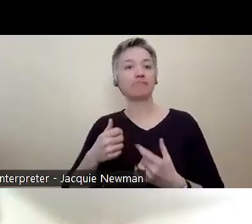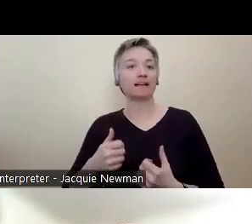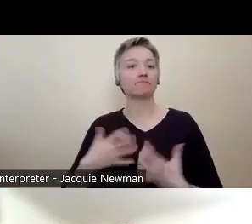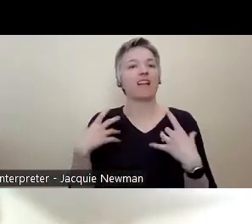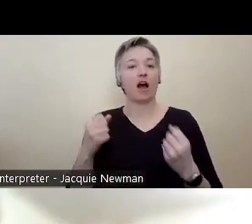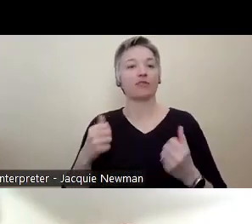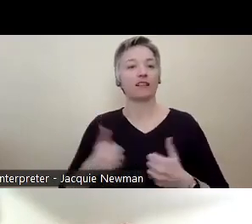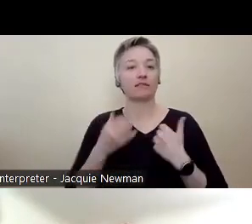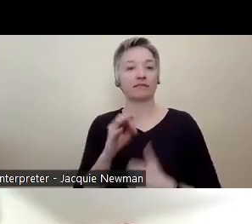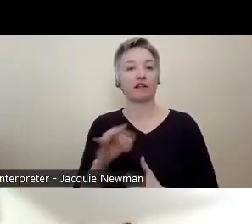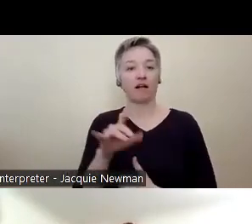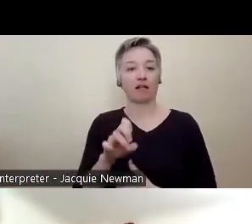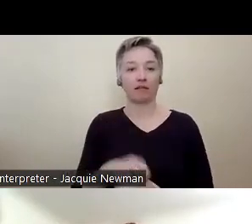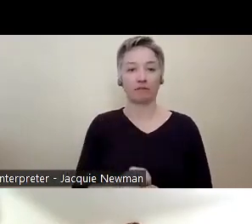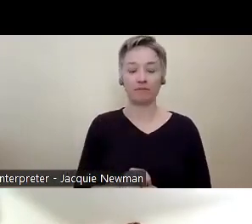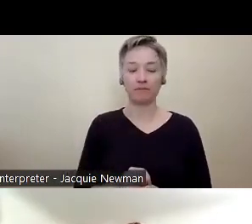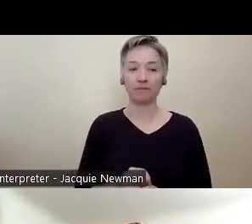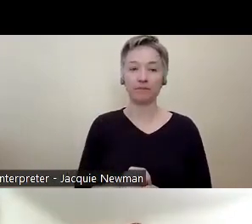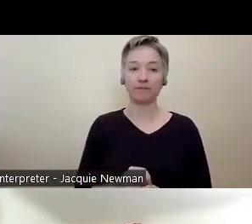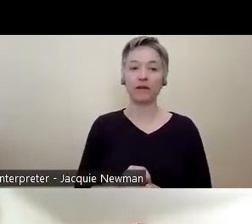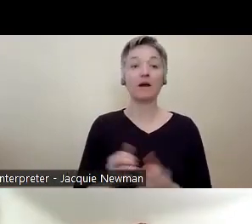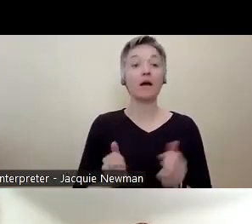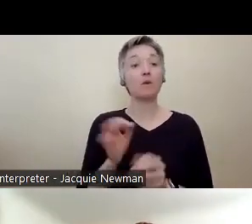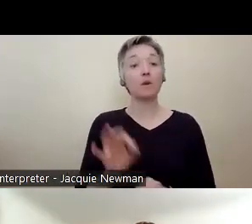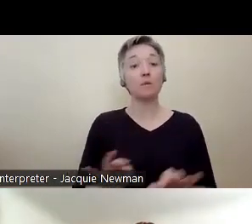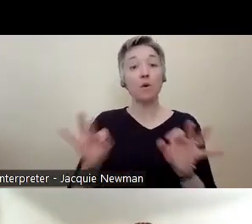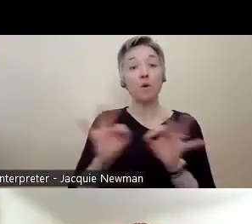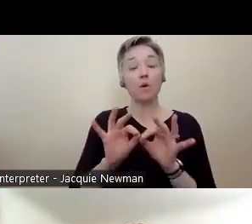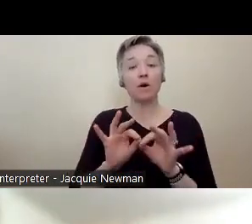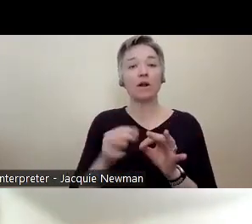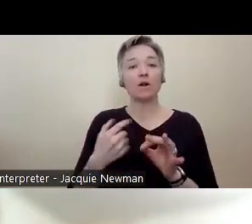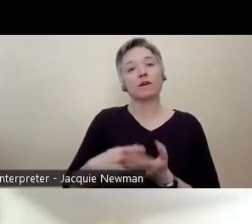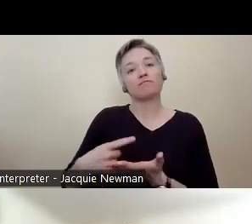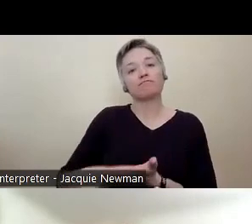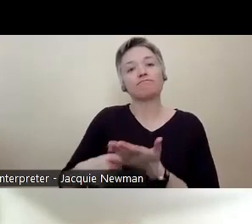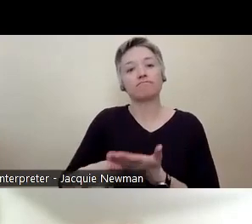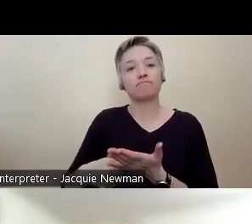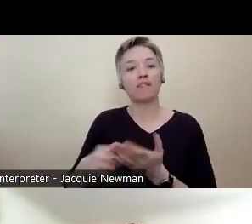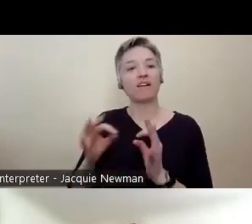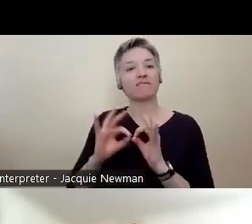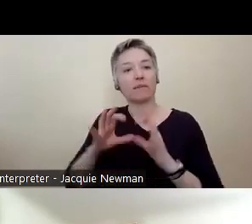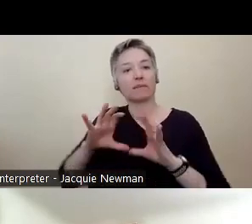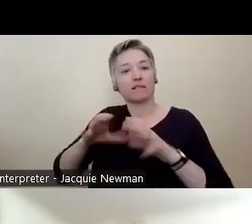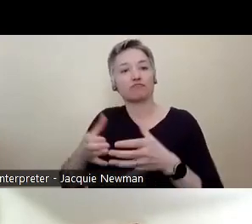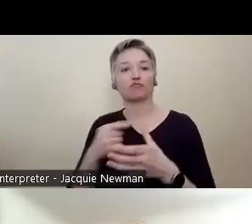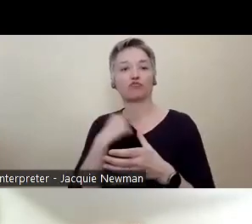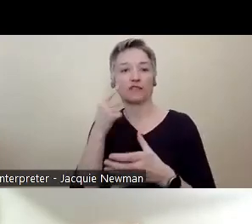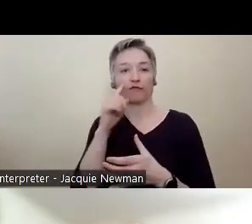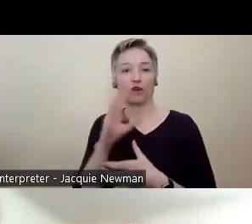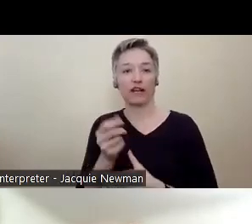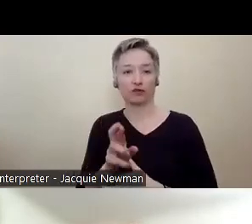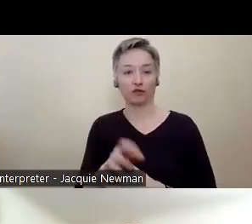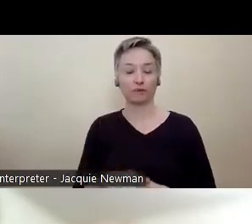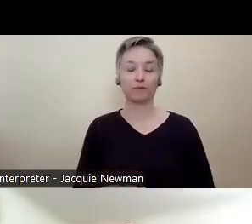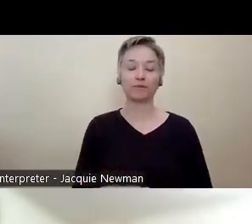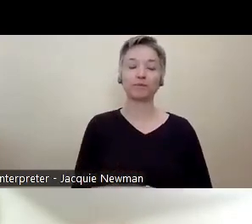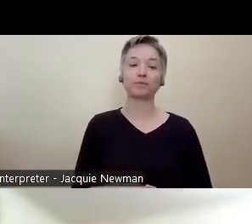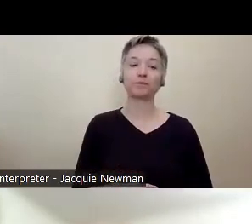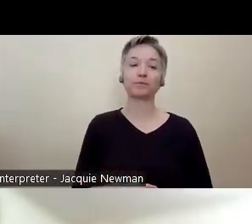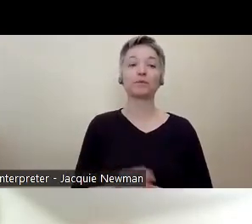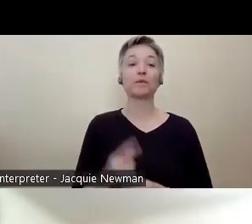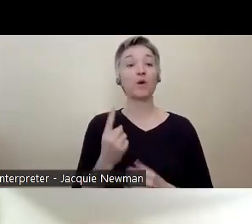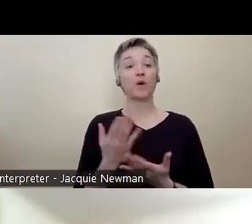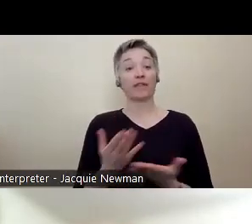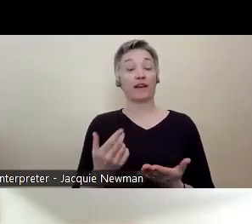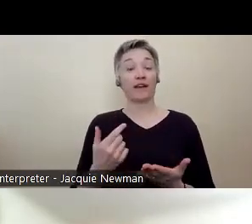then what's most important is talking about families about risk for cancer. So one of the things that I get to say as